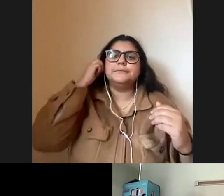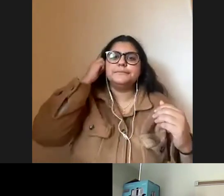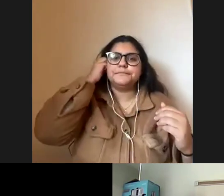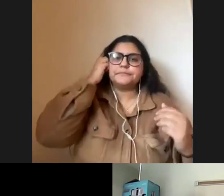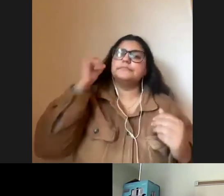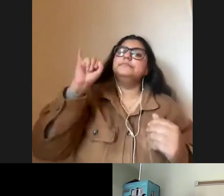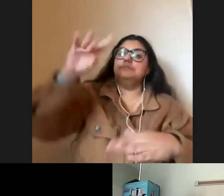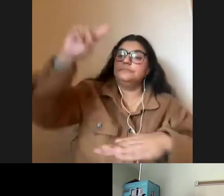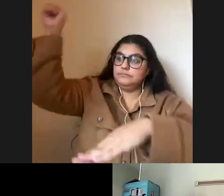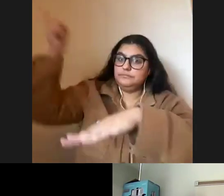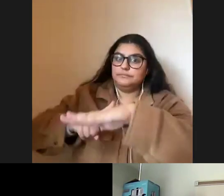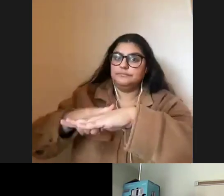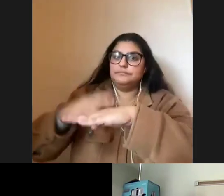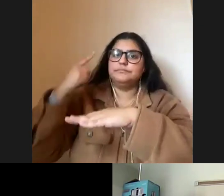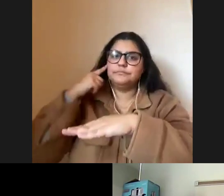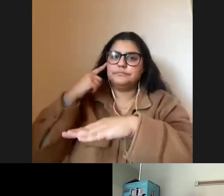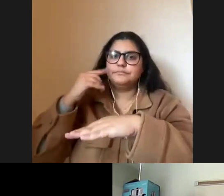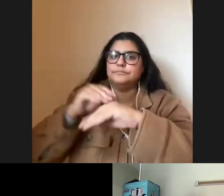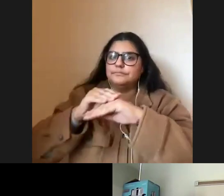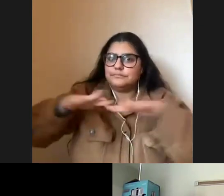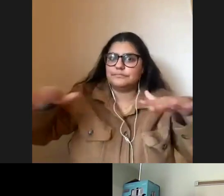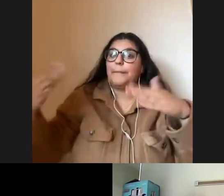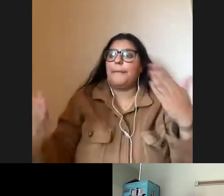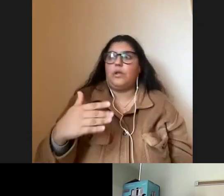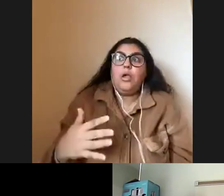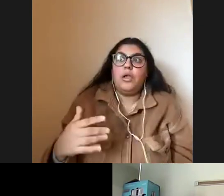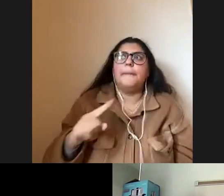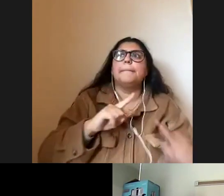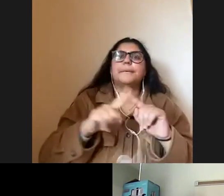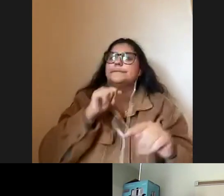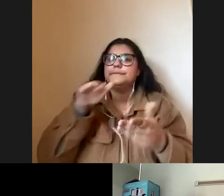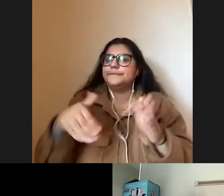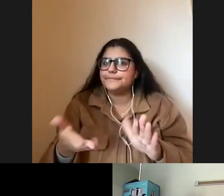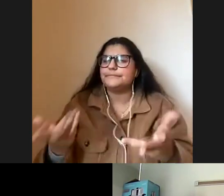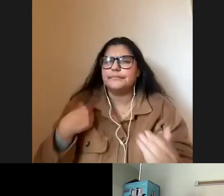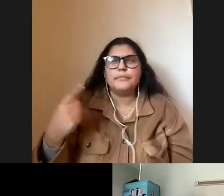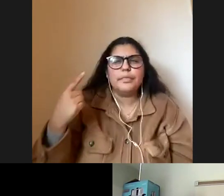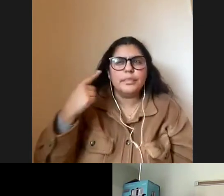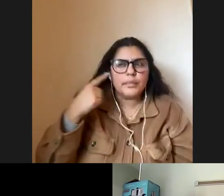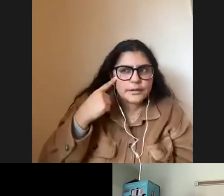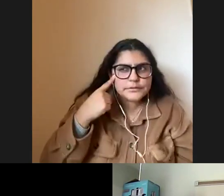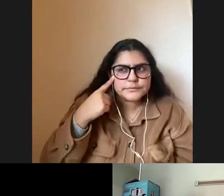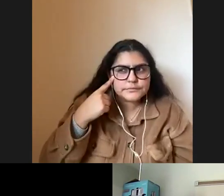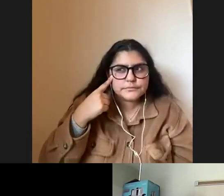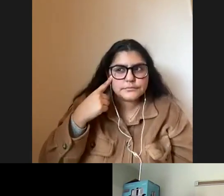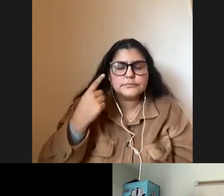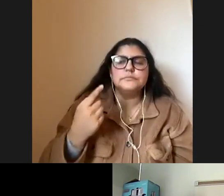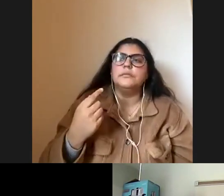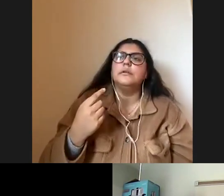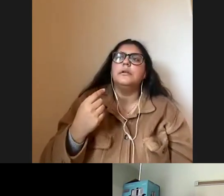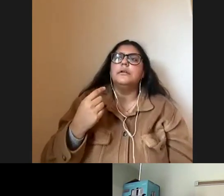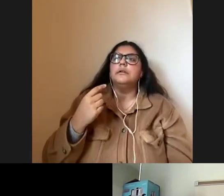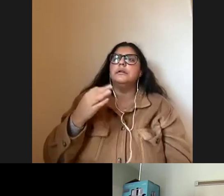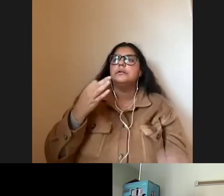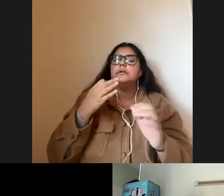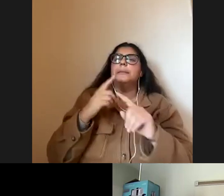dissipated across that like the fish might be like, ugh, but like they're not gonna die. right. That's my understanding. Unless you have a